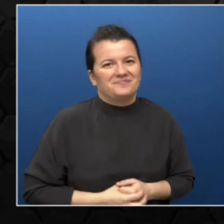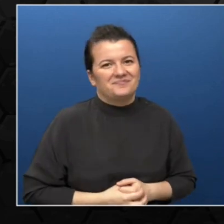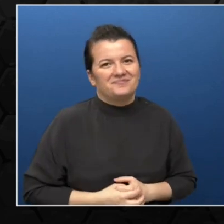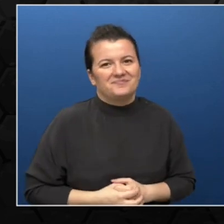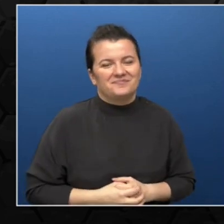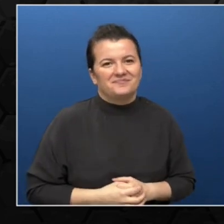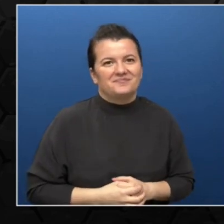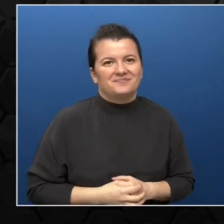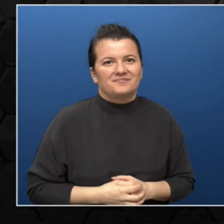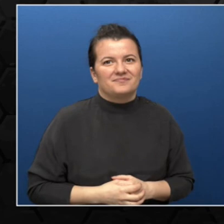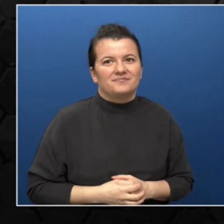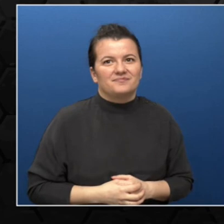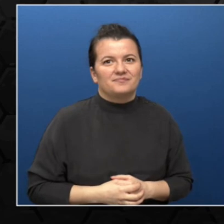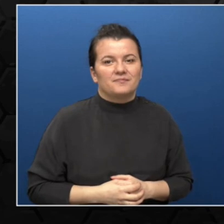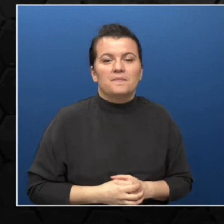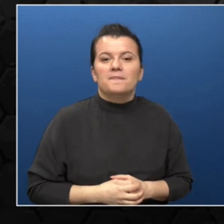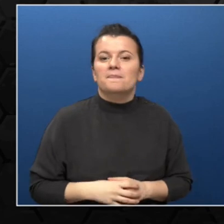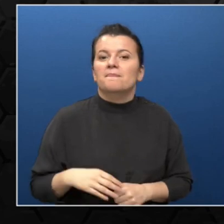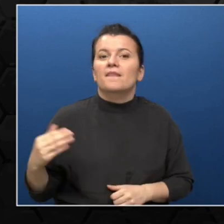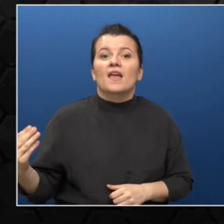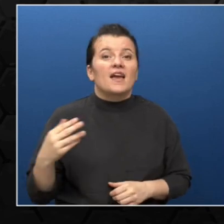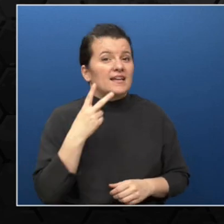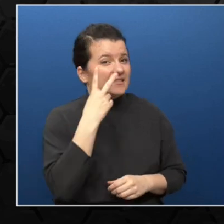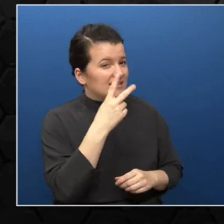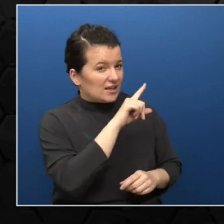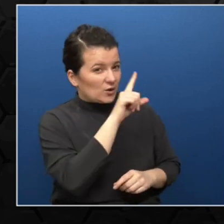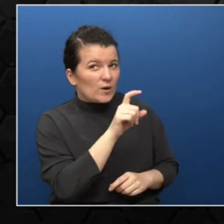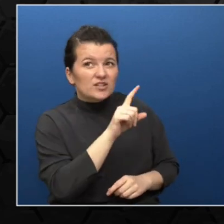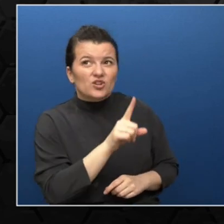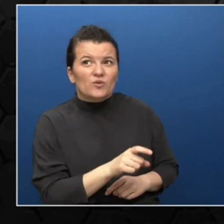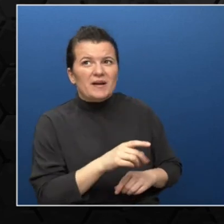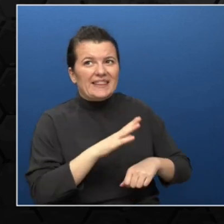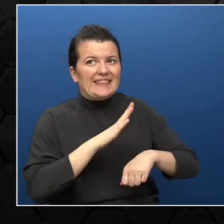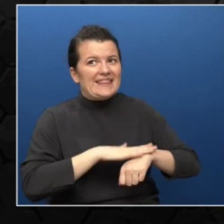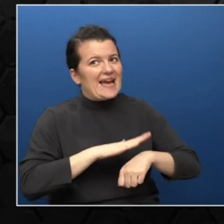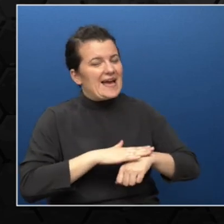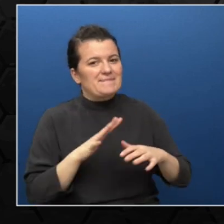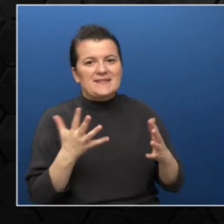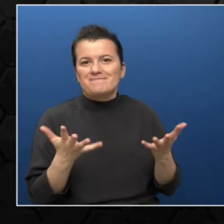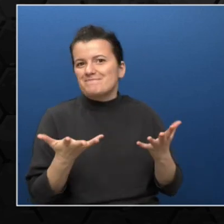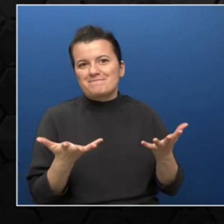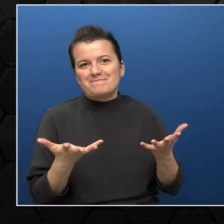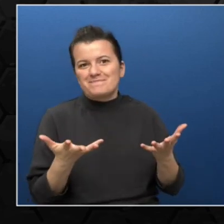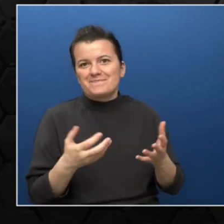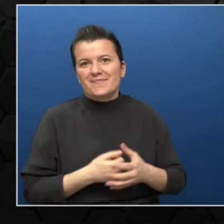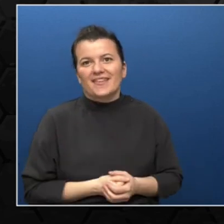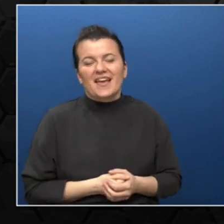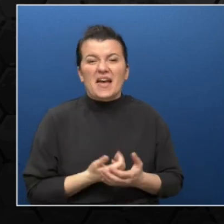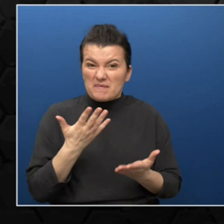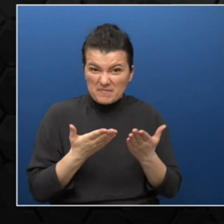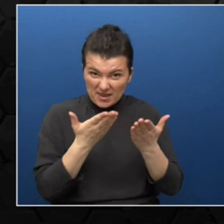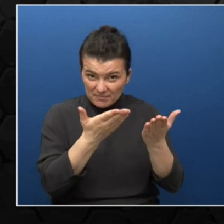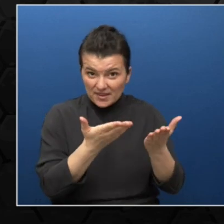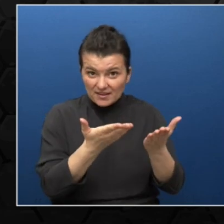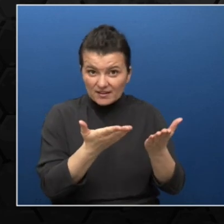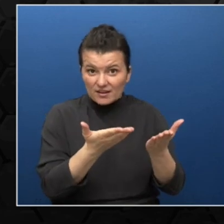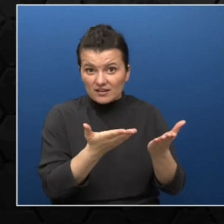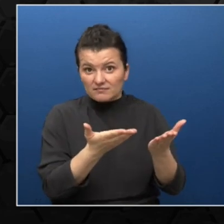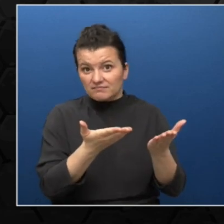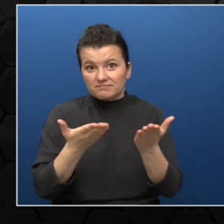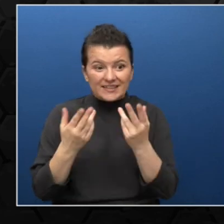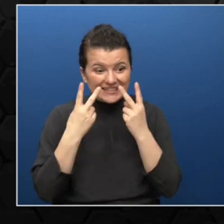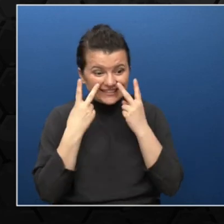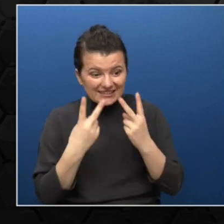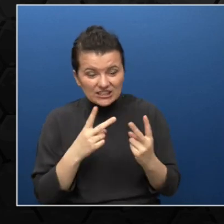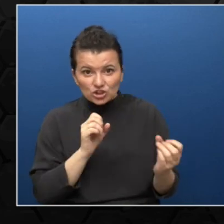Yeah, there are a couple of more questions, but we are a bit out of time right now. So maybe you can look in the chat to answer them,